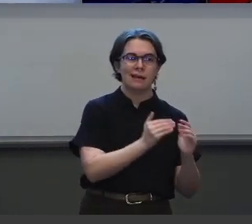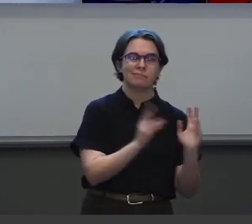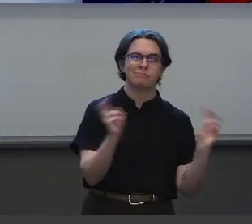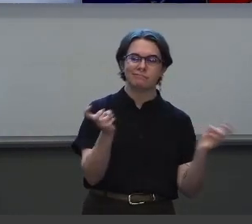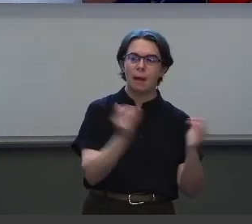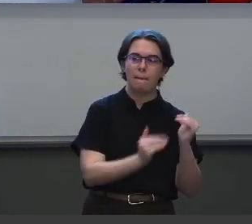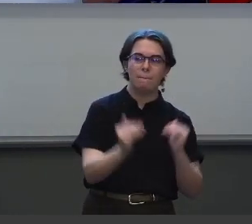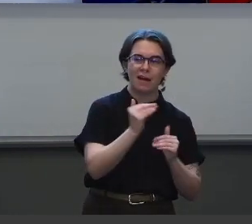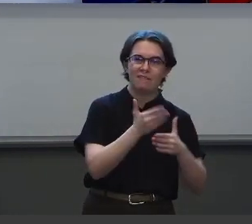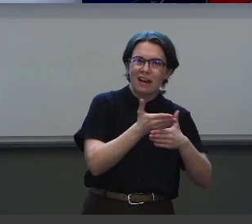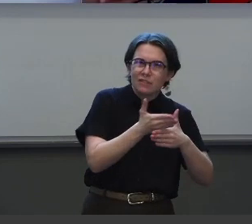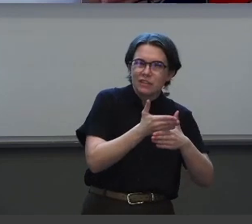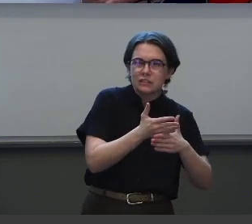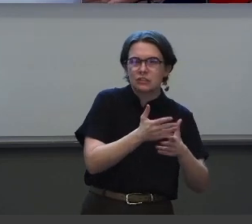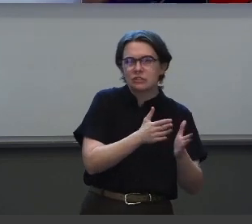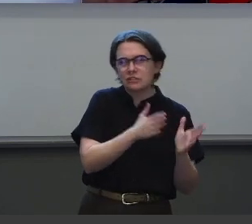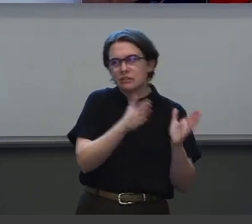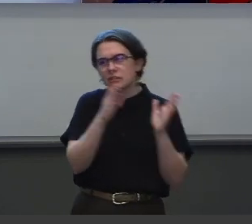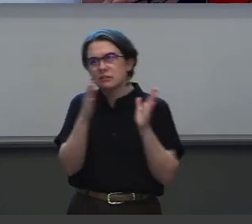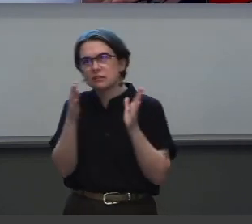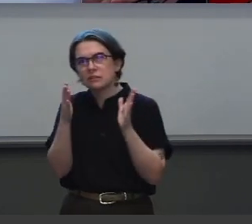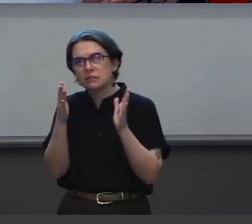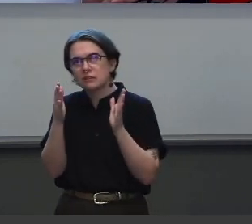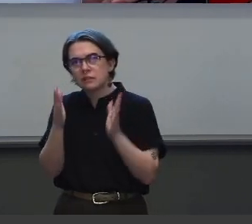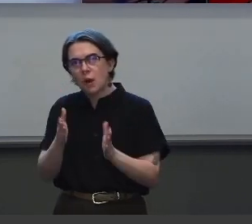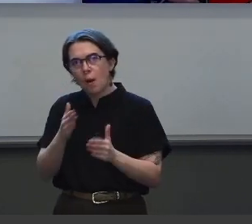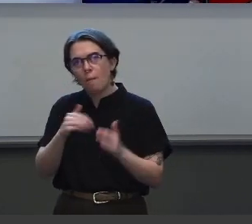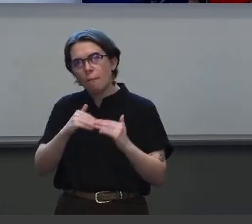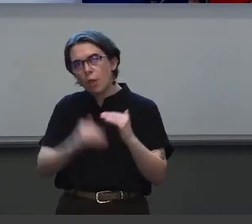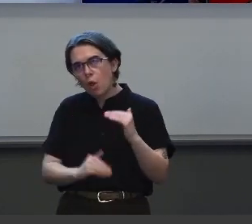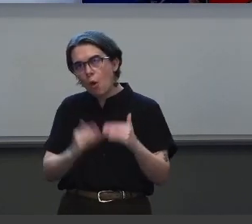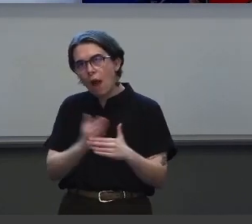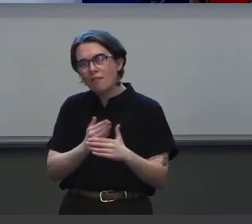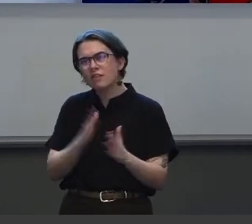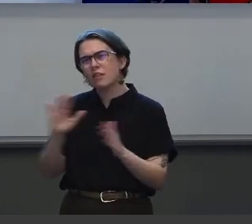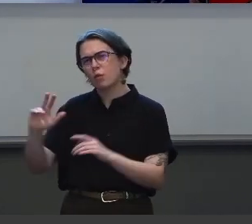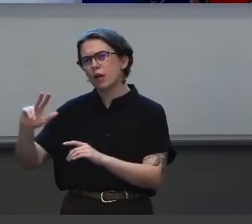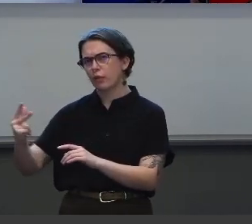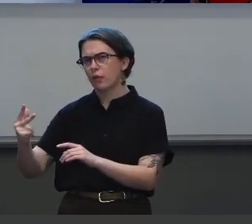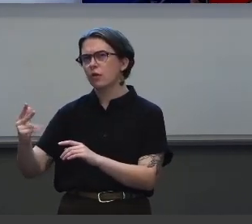group, but we also had a 3rd intermediate group.